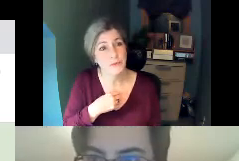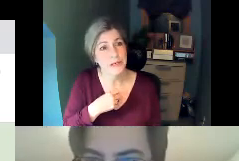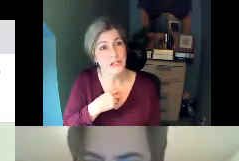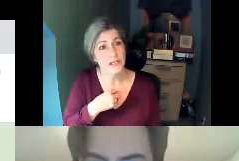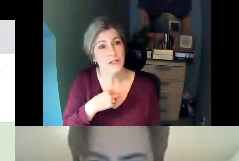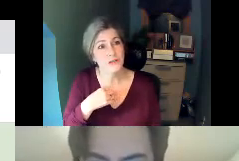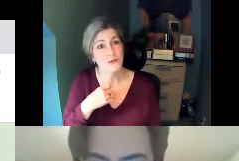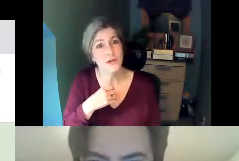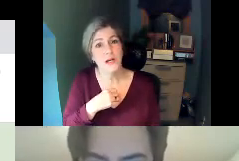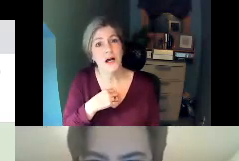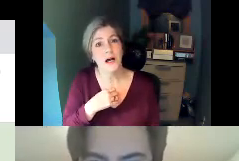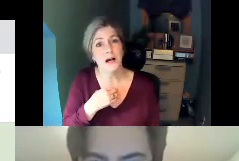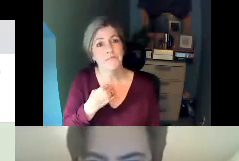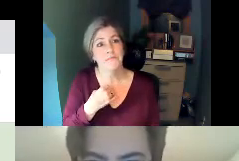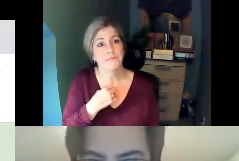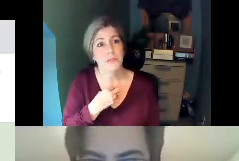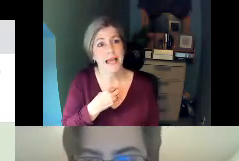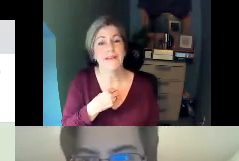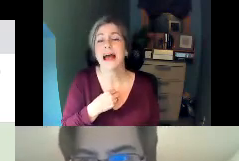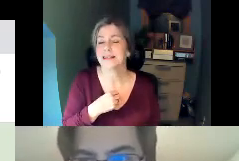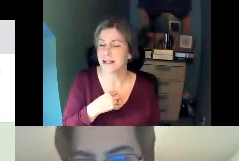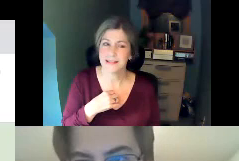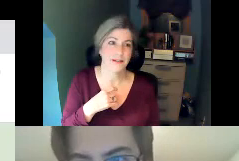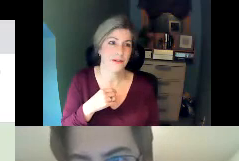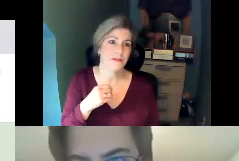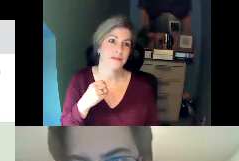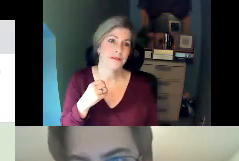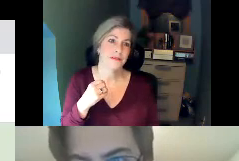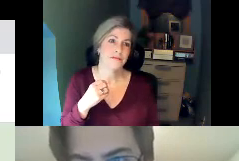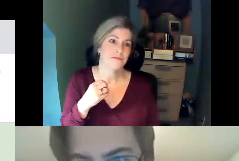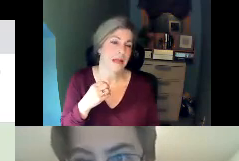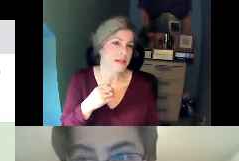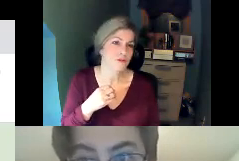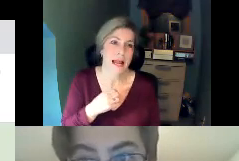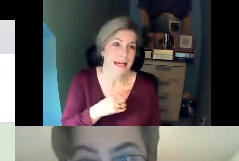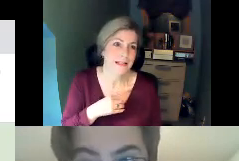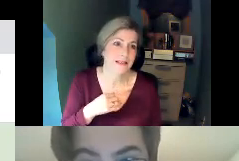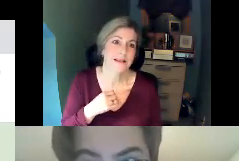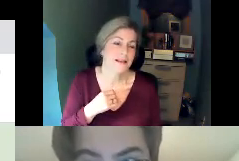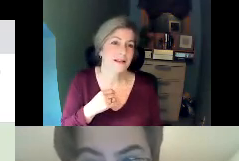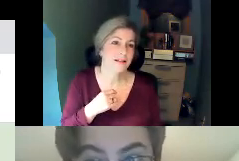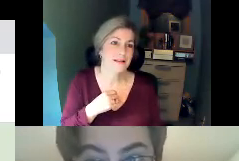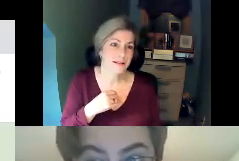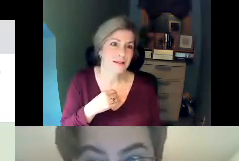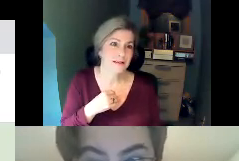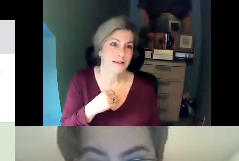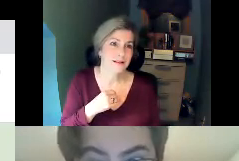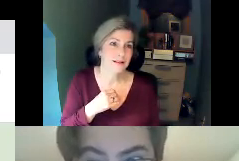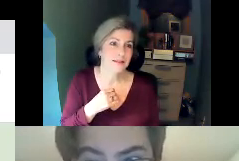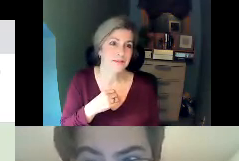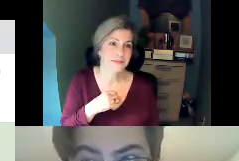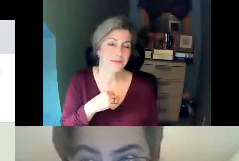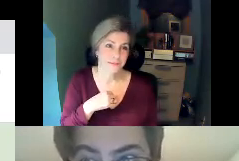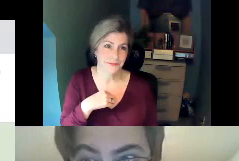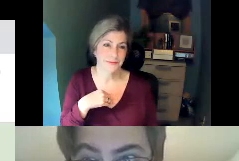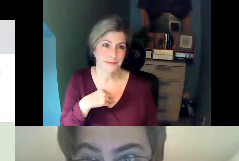will give you permission to have access to. So that's actually a really